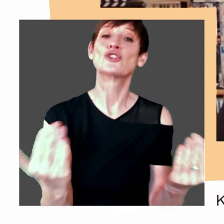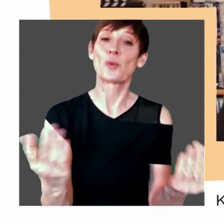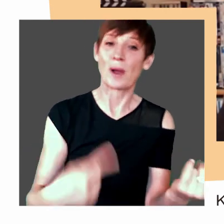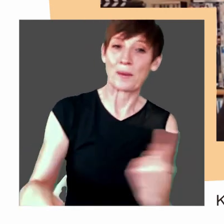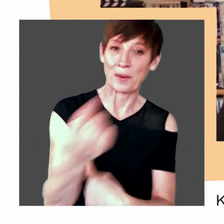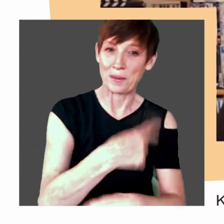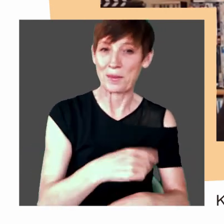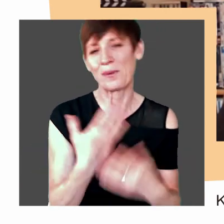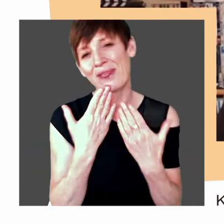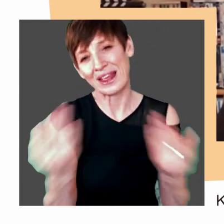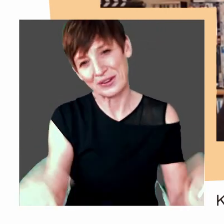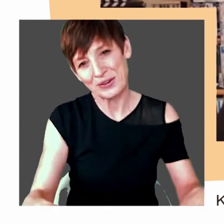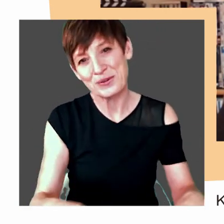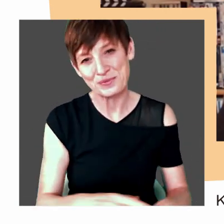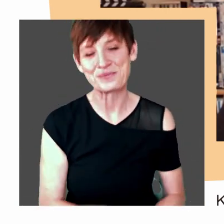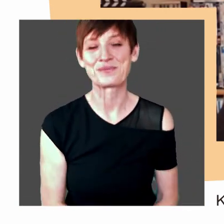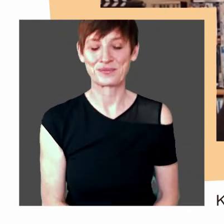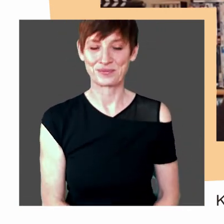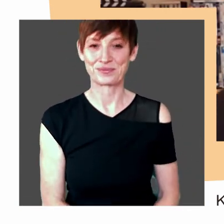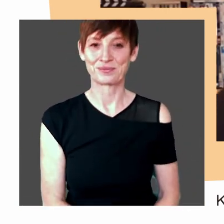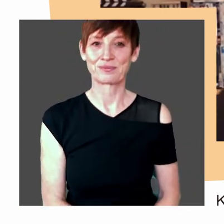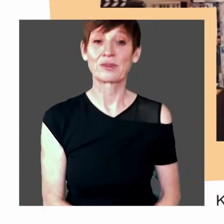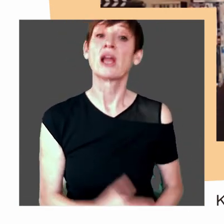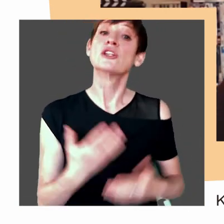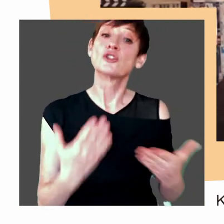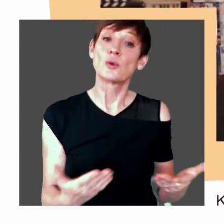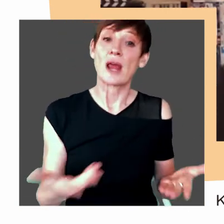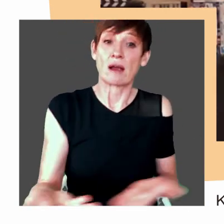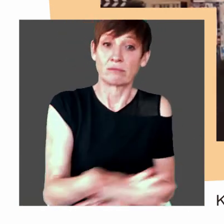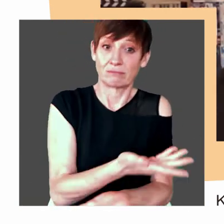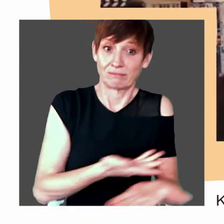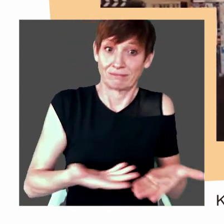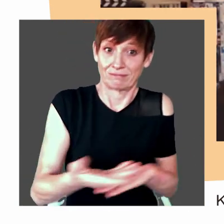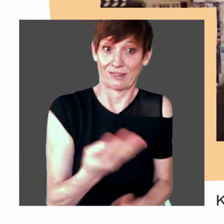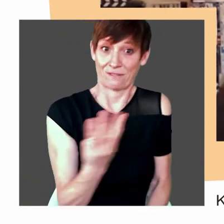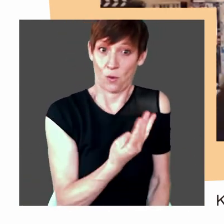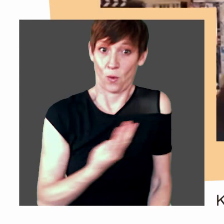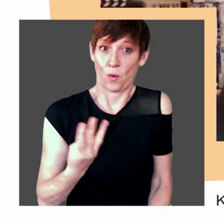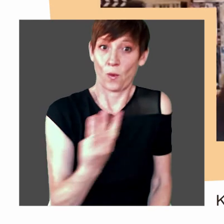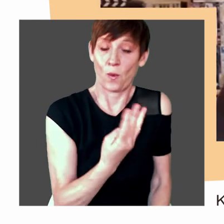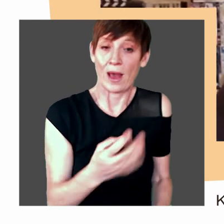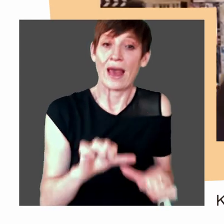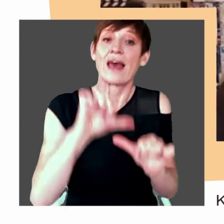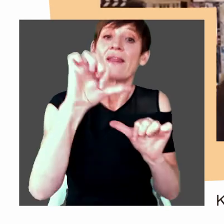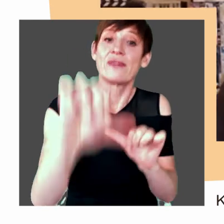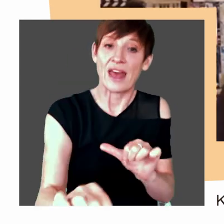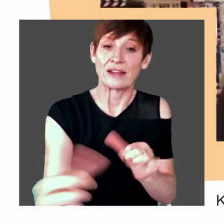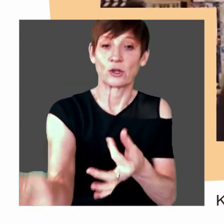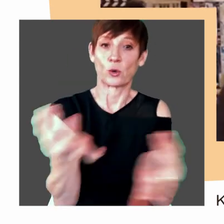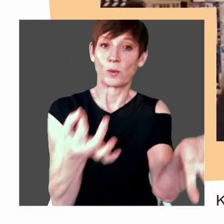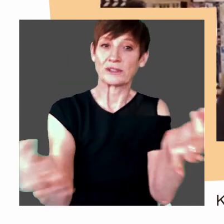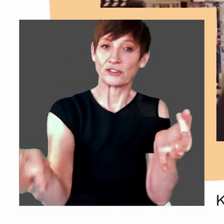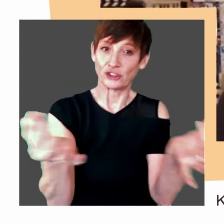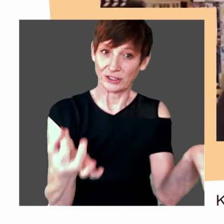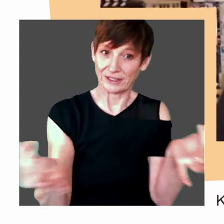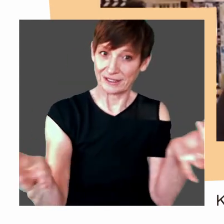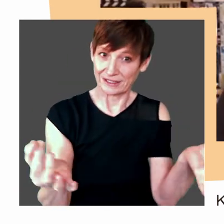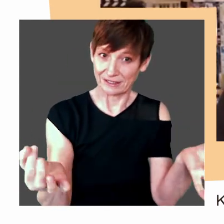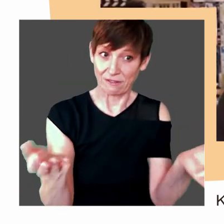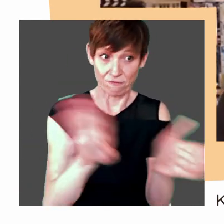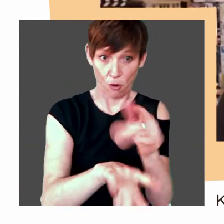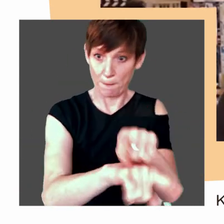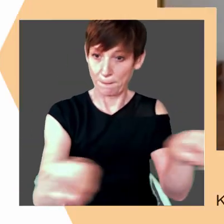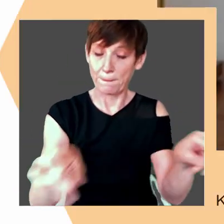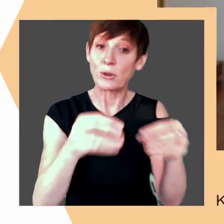us. Hello. Thank you. So we're going to have a conversation between the four of us, and then we're going to open this up to some questions from